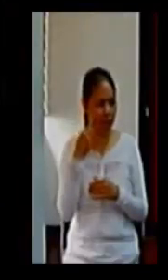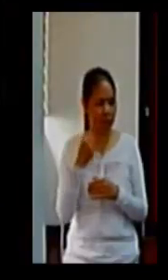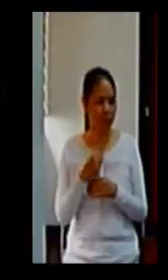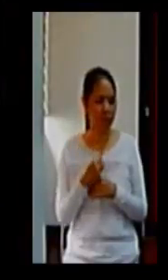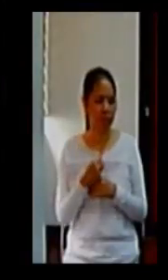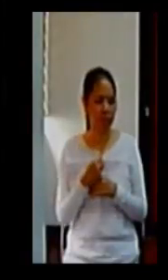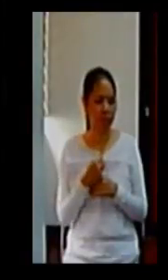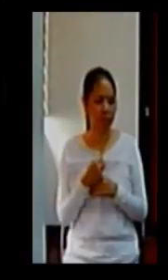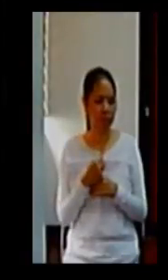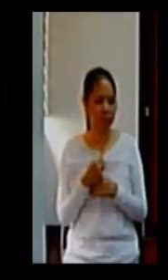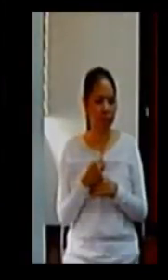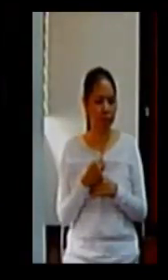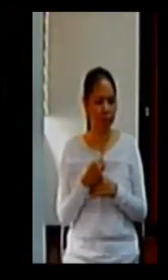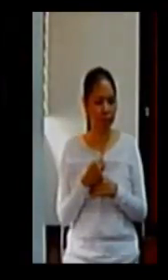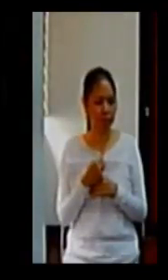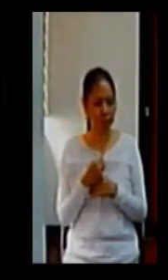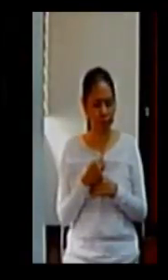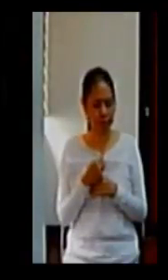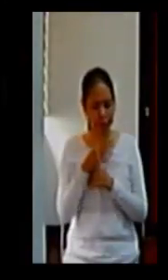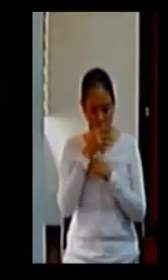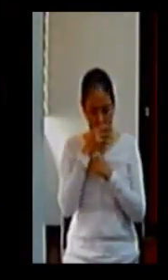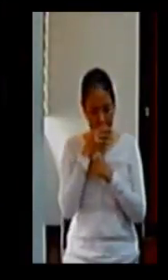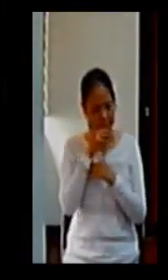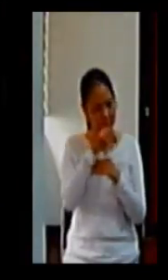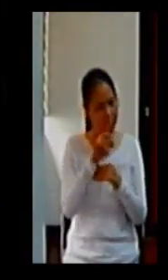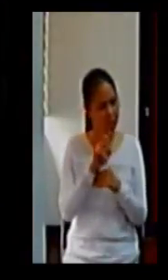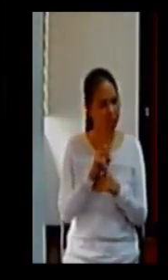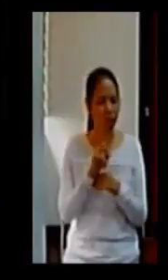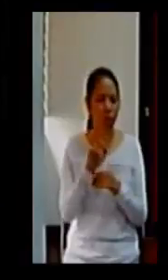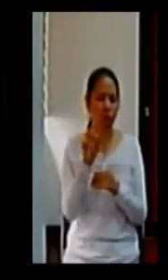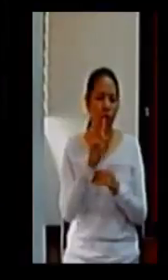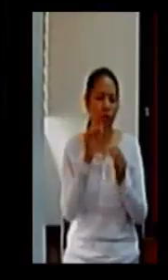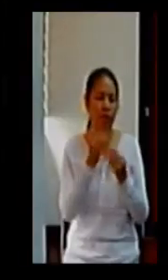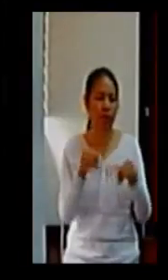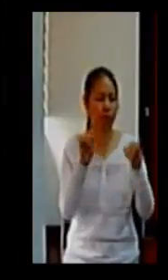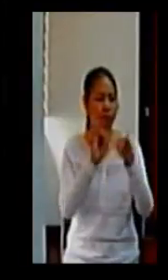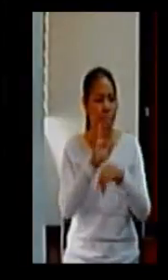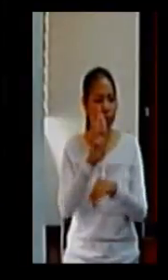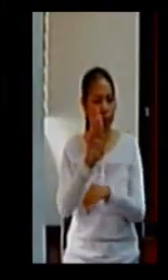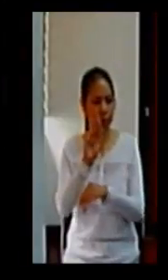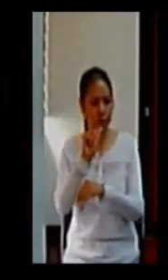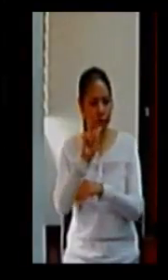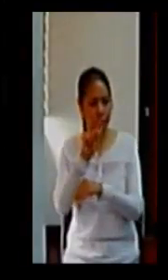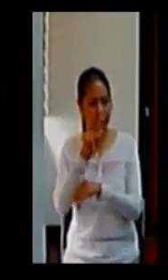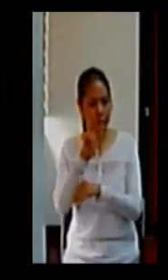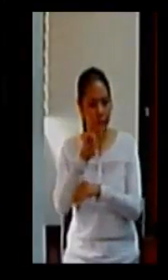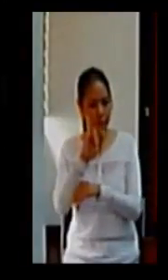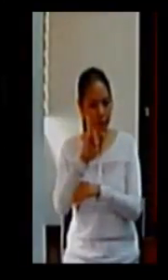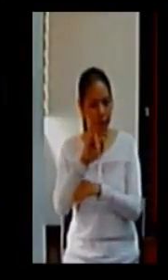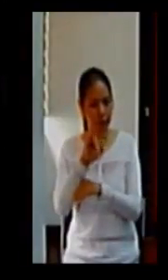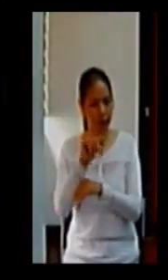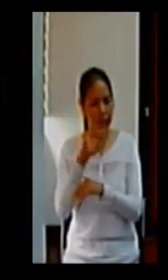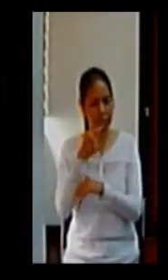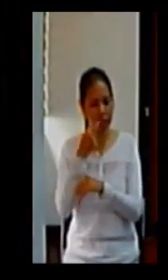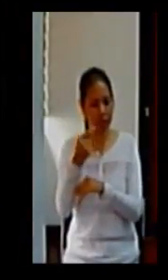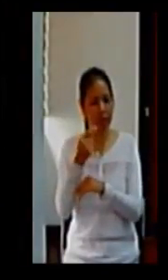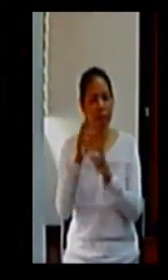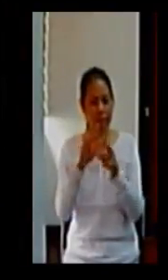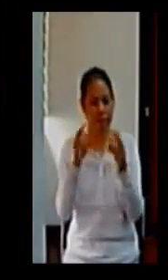Ang tanong ko lang po tungkol sa kahalagahan ng baki. Kasi binanggit po ninyo na mahalaga ito